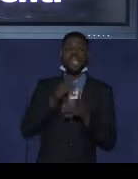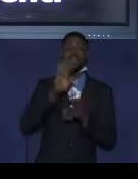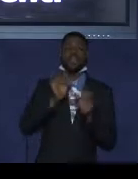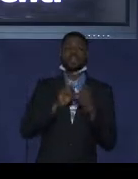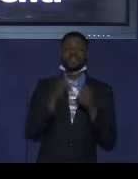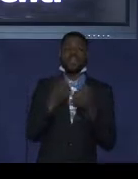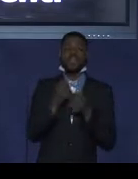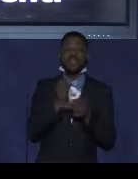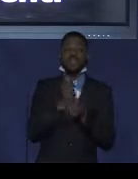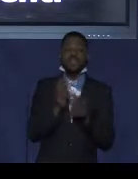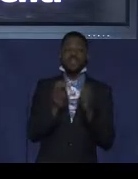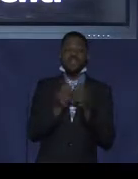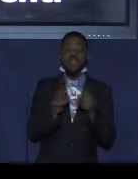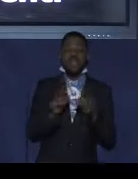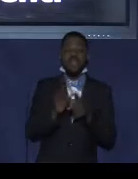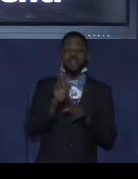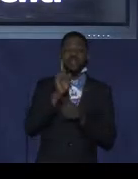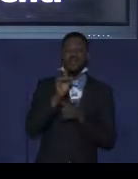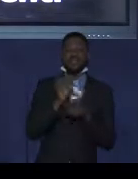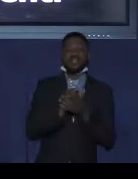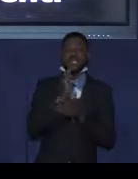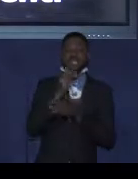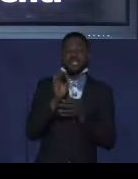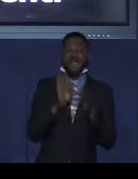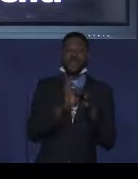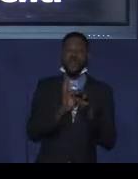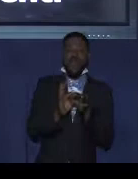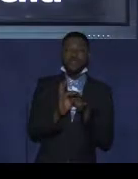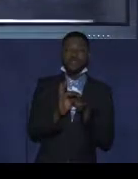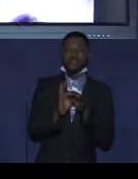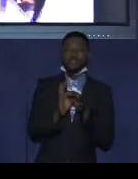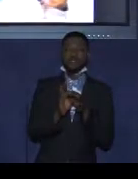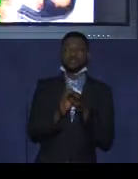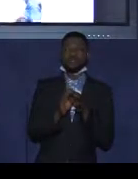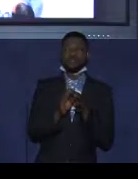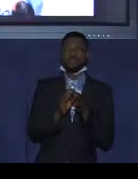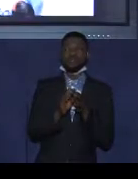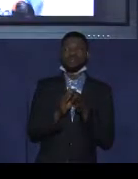your society, working together as one, that is cooperation.